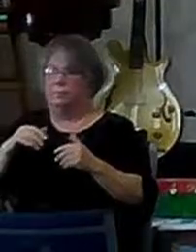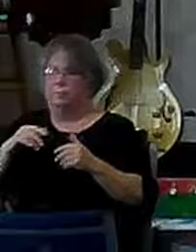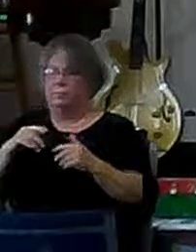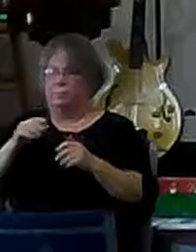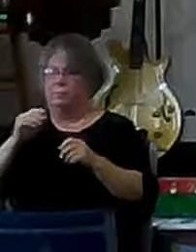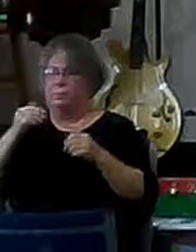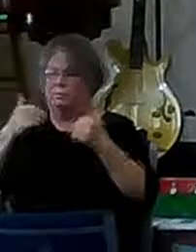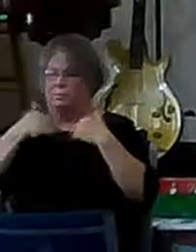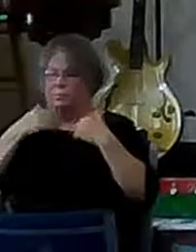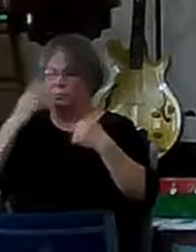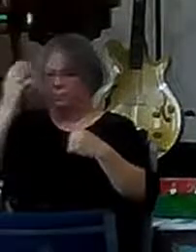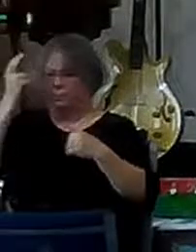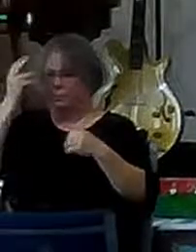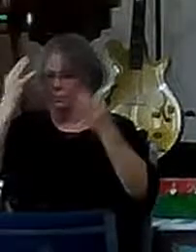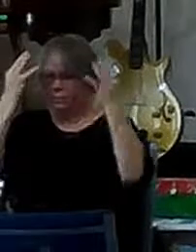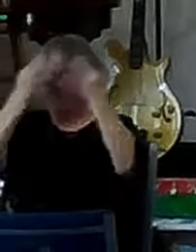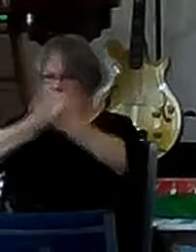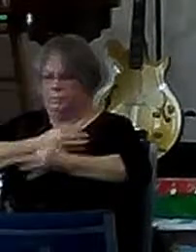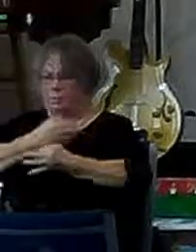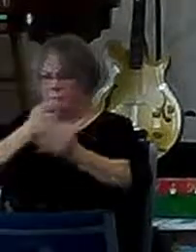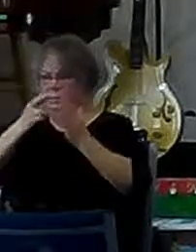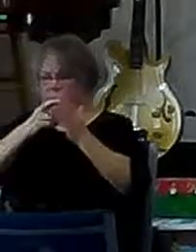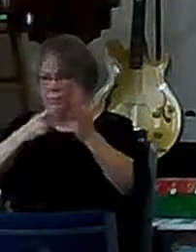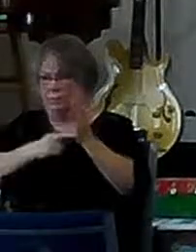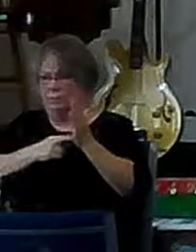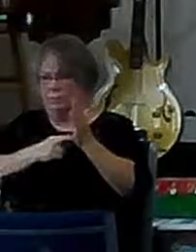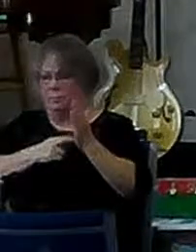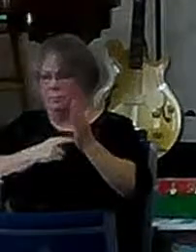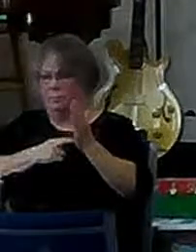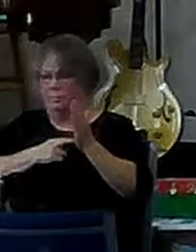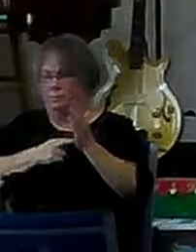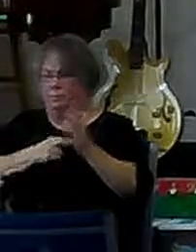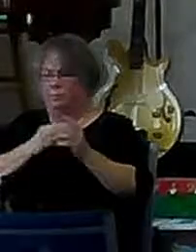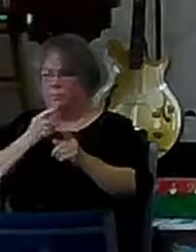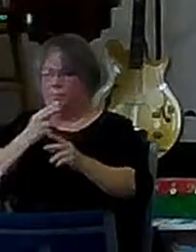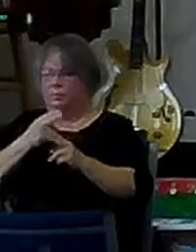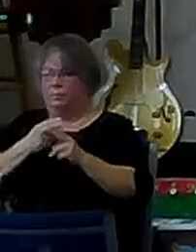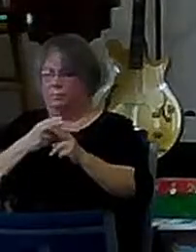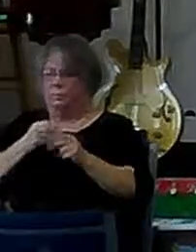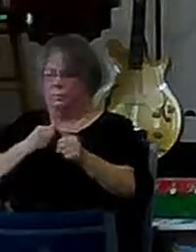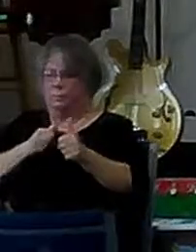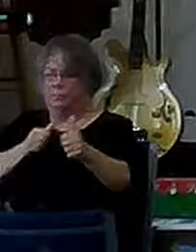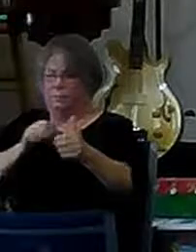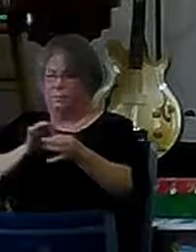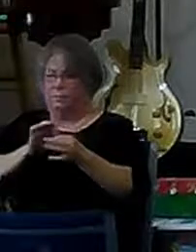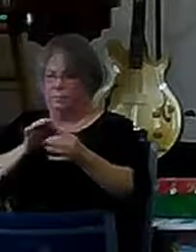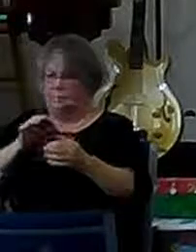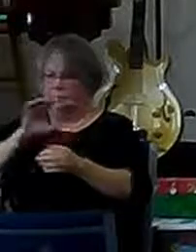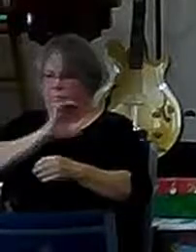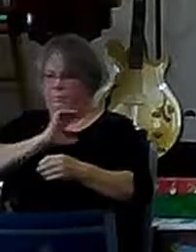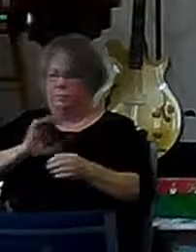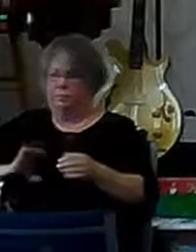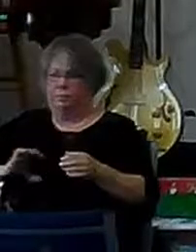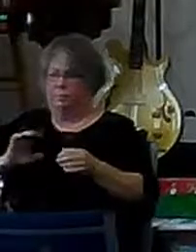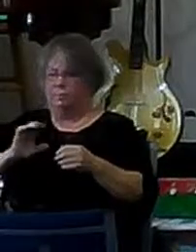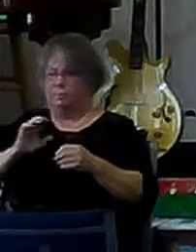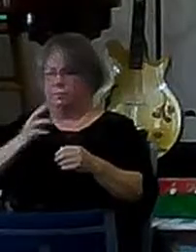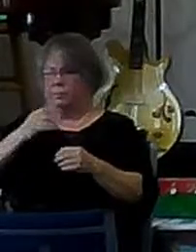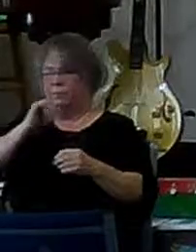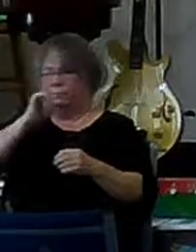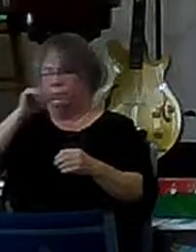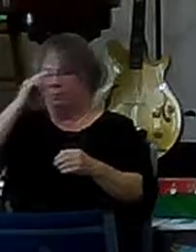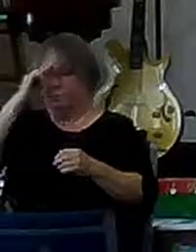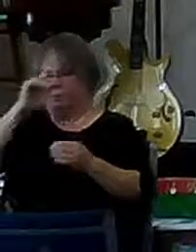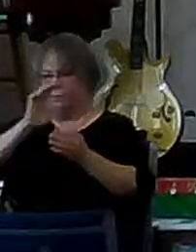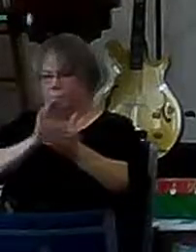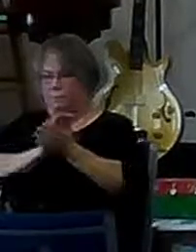heard of them? They occasionally will make the news cycle, and they make the news cycle because they do not